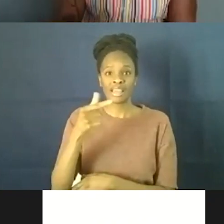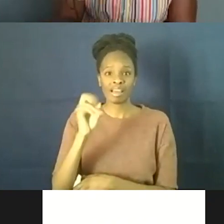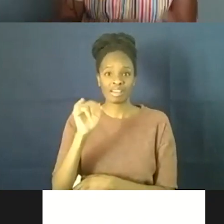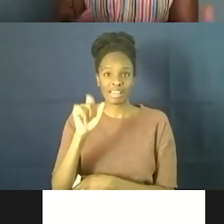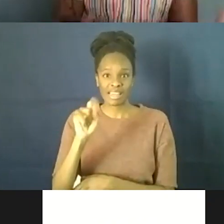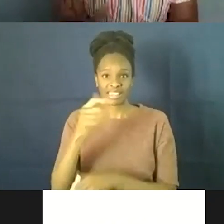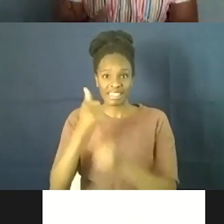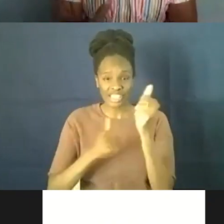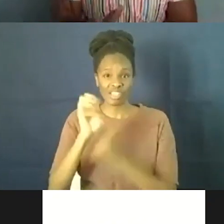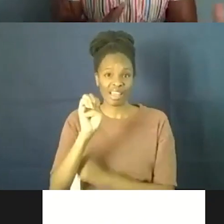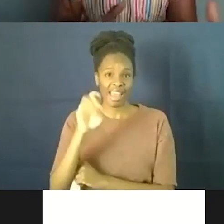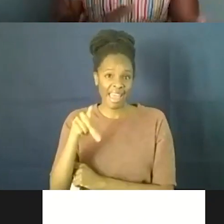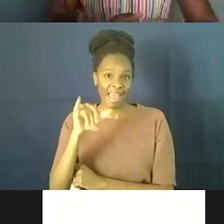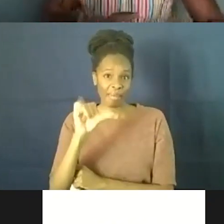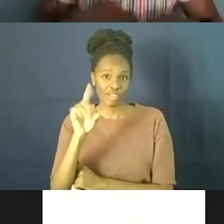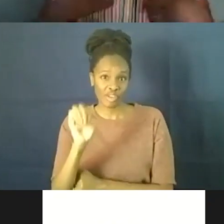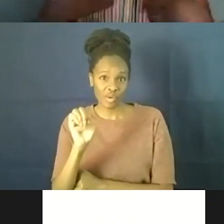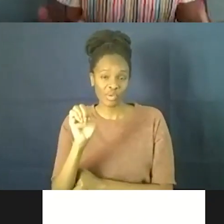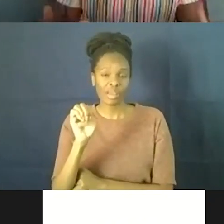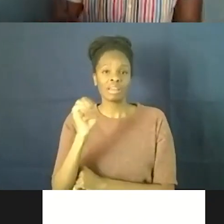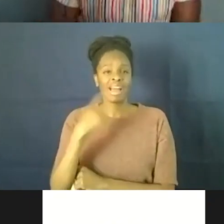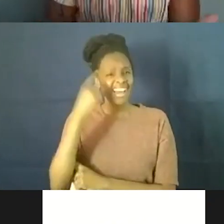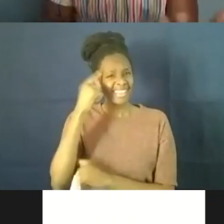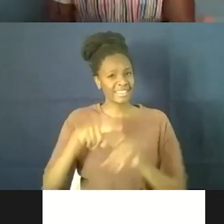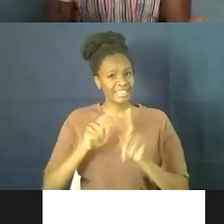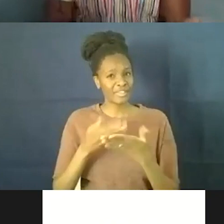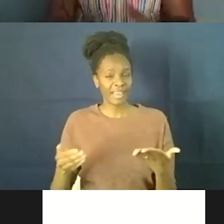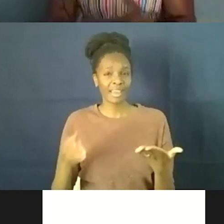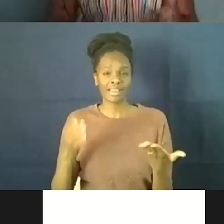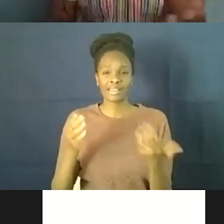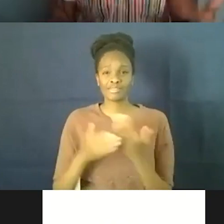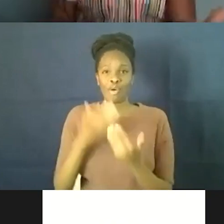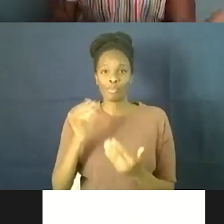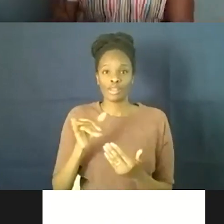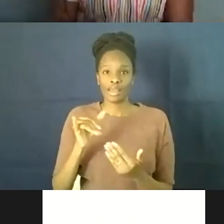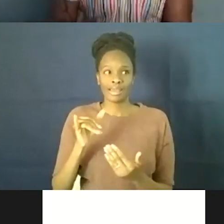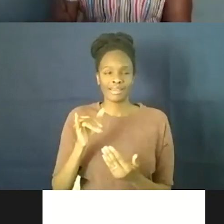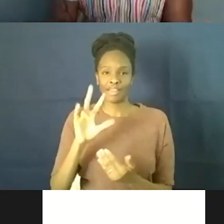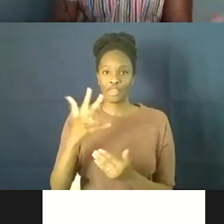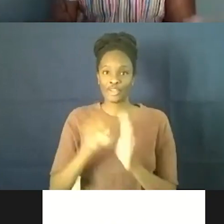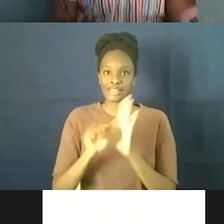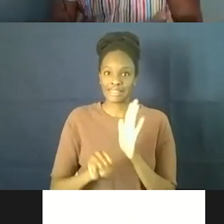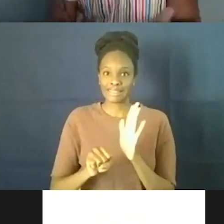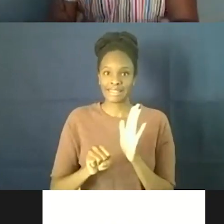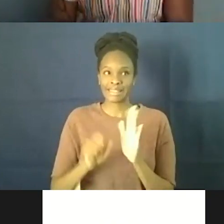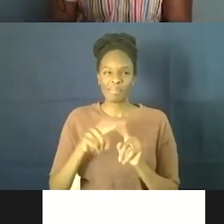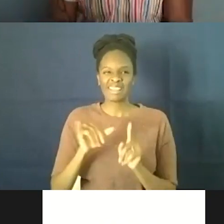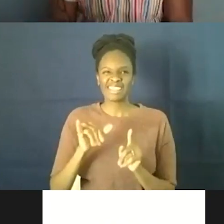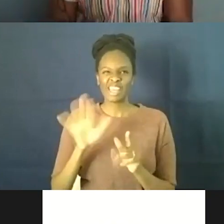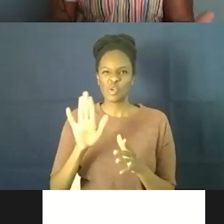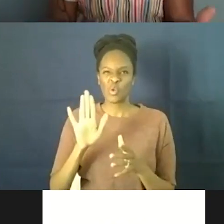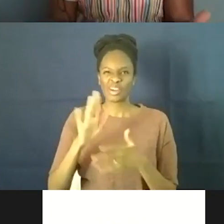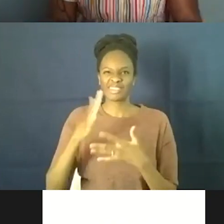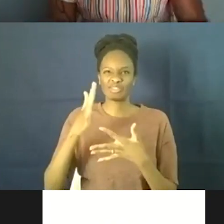like convey that, hey, this is a different thing. It's almost like that, you know, you say the third season of a Netflix show, it's kind of like your junior year of